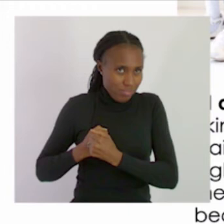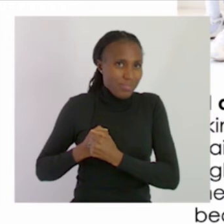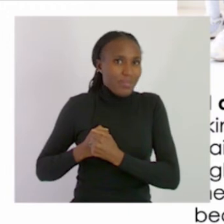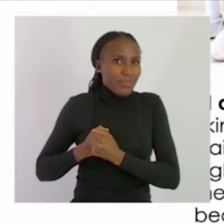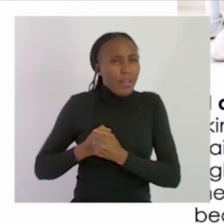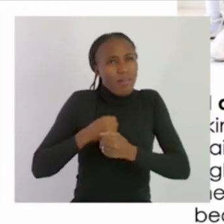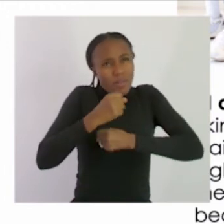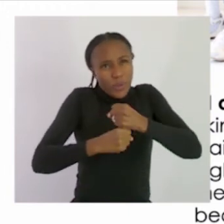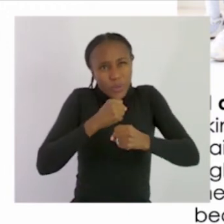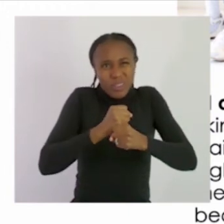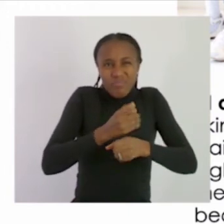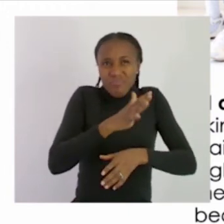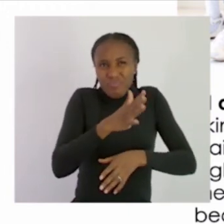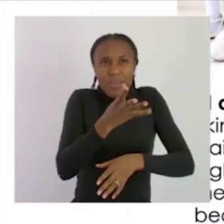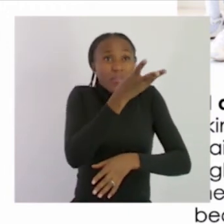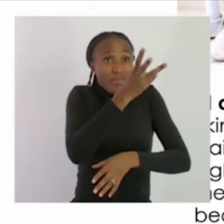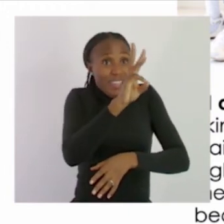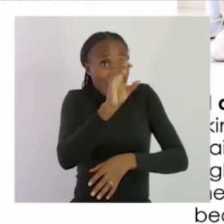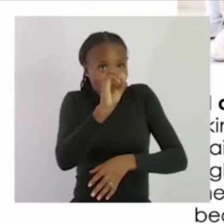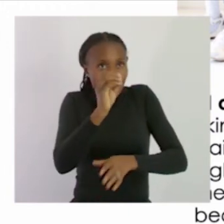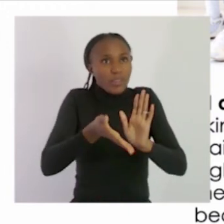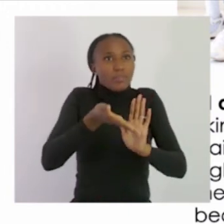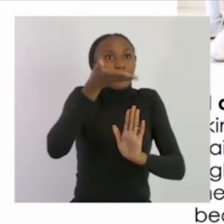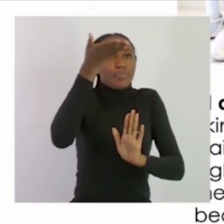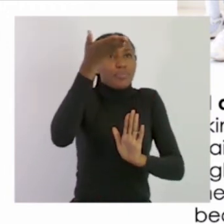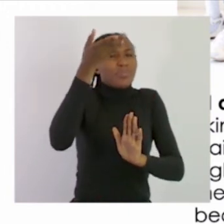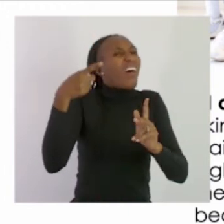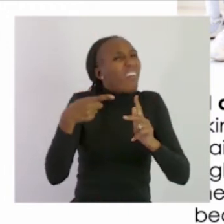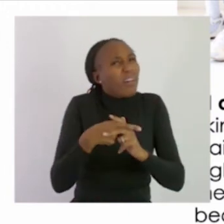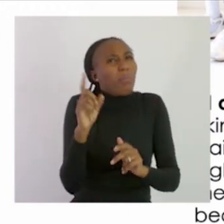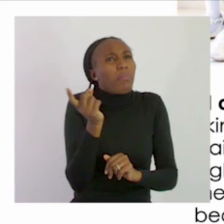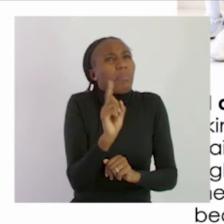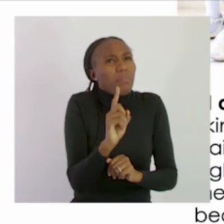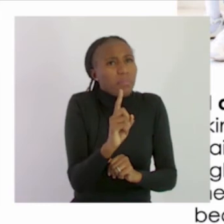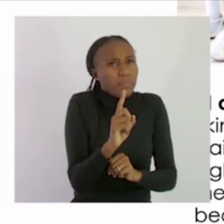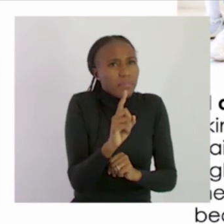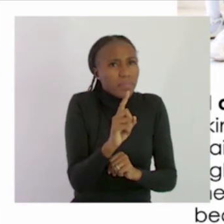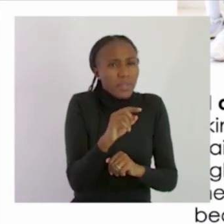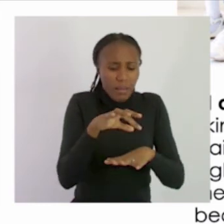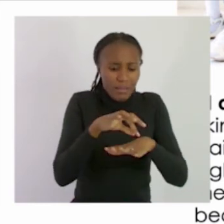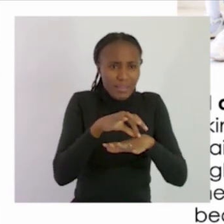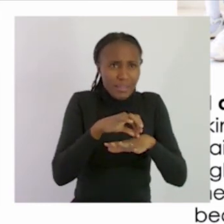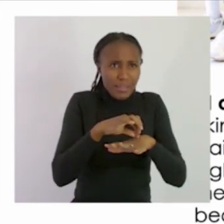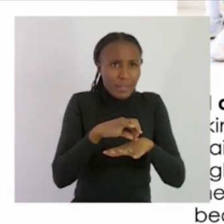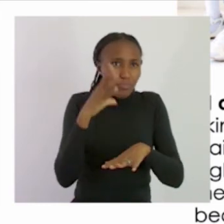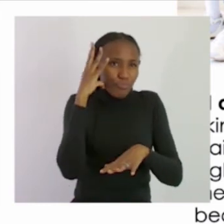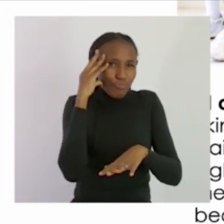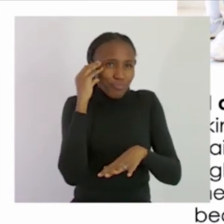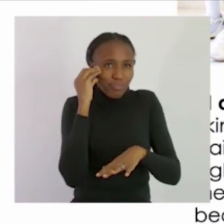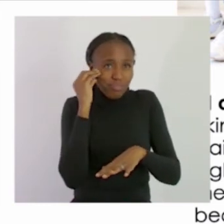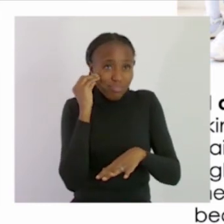are 60 years and more. What happens to them? Their skin